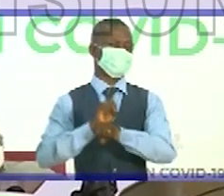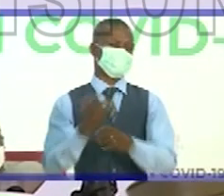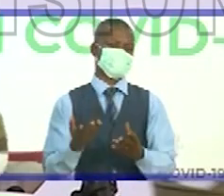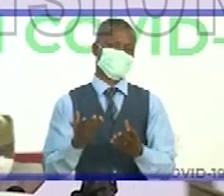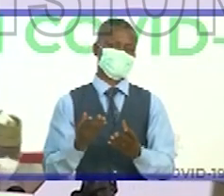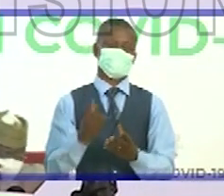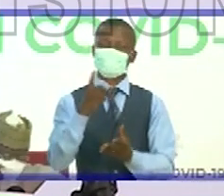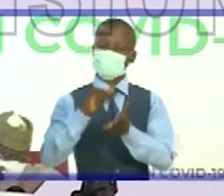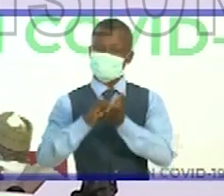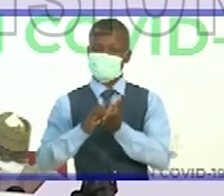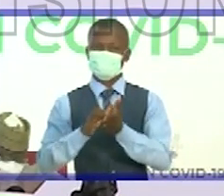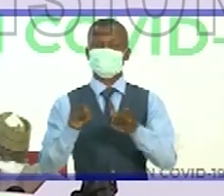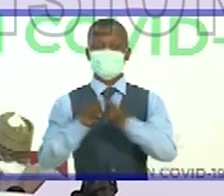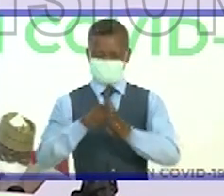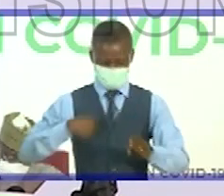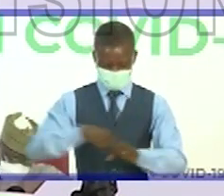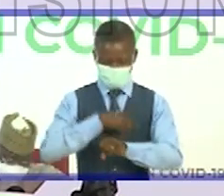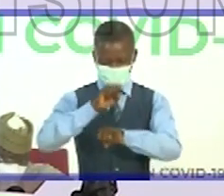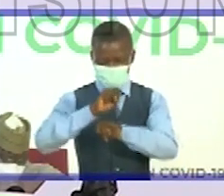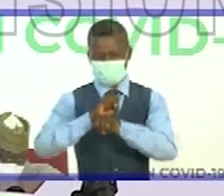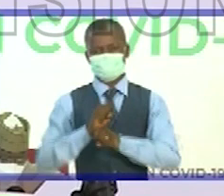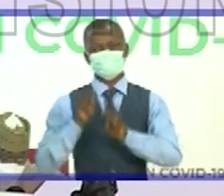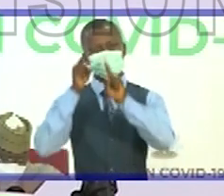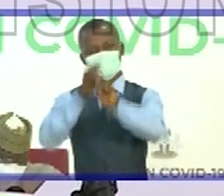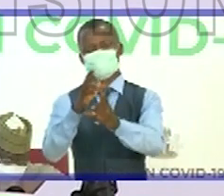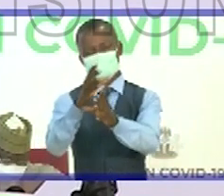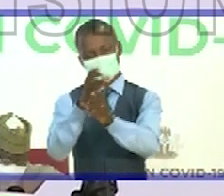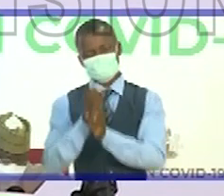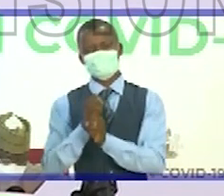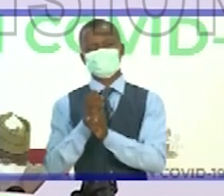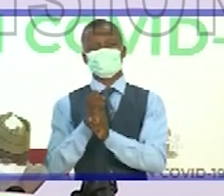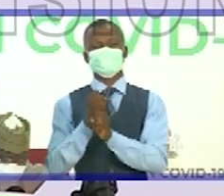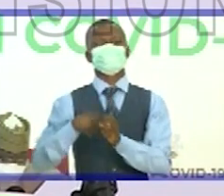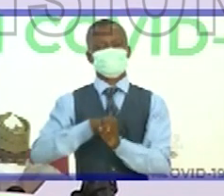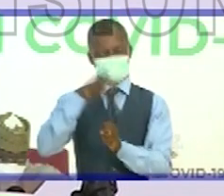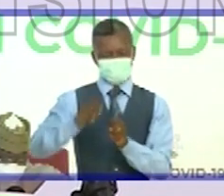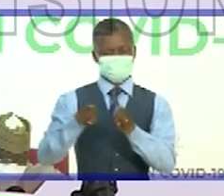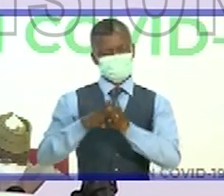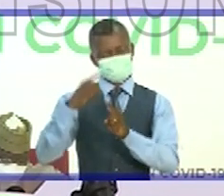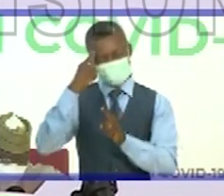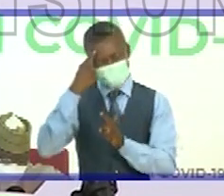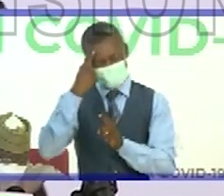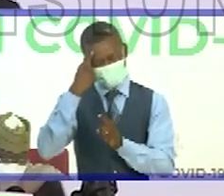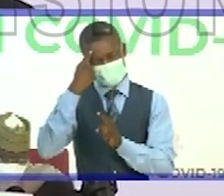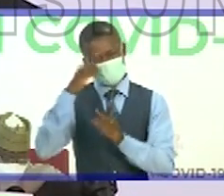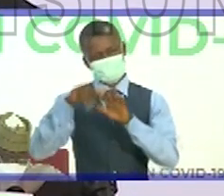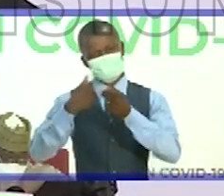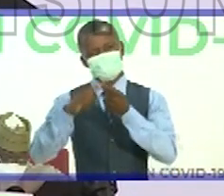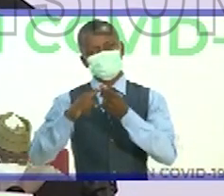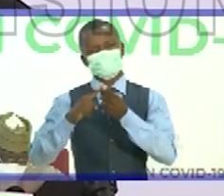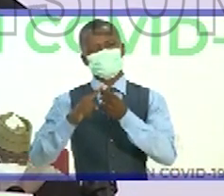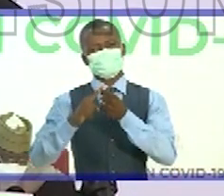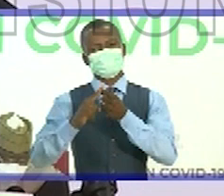we work towards access, we also have to start thinking about investing in the science and developing